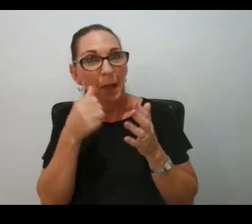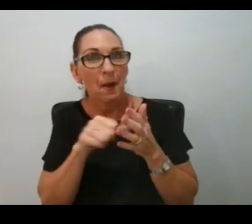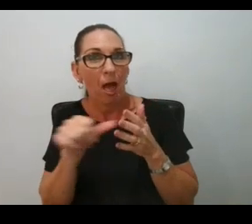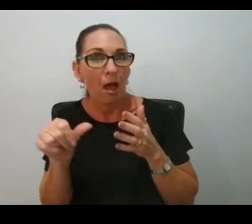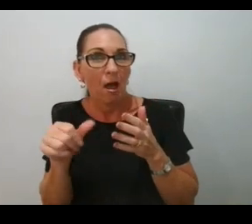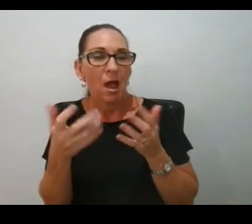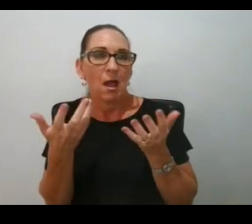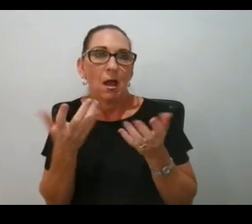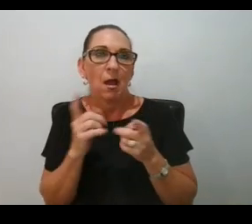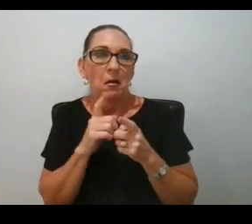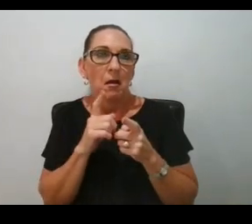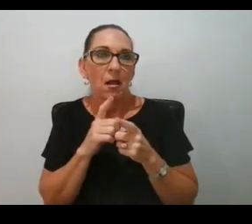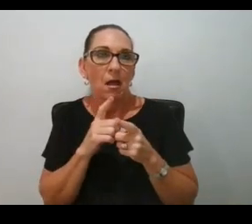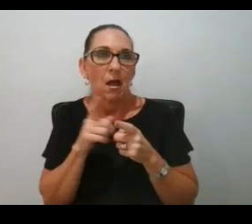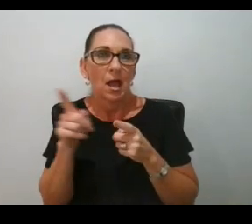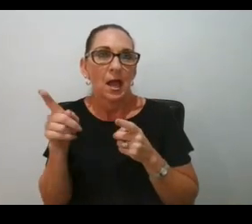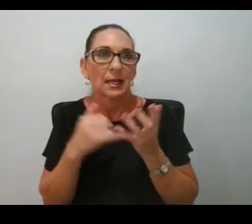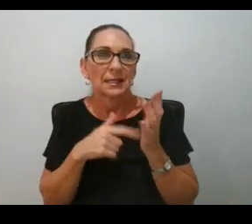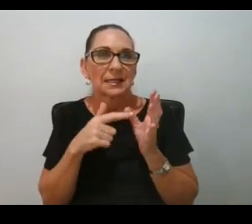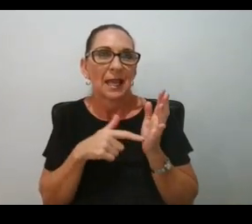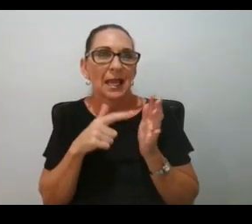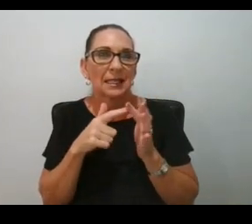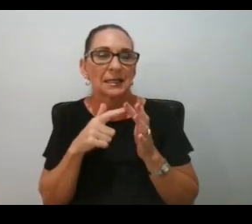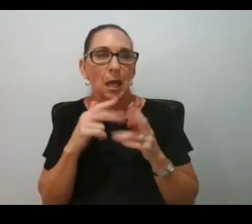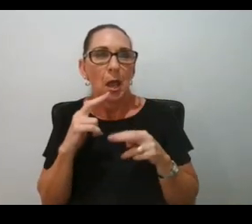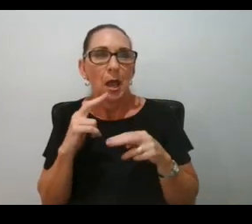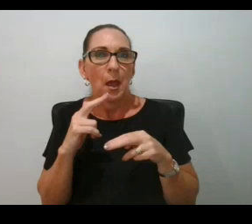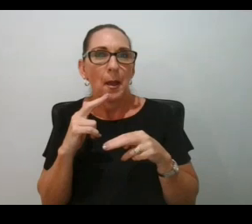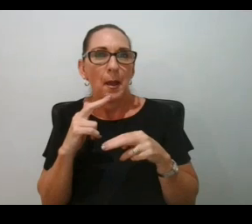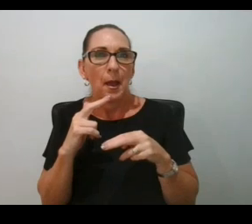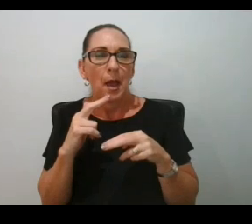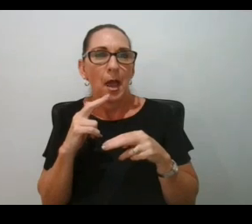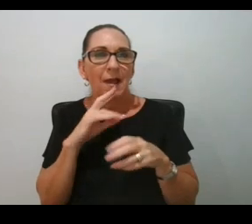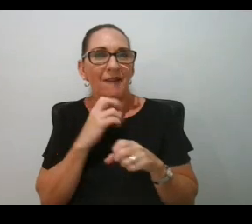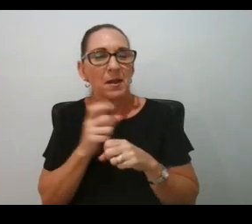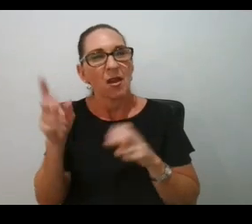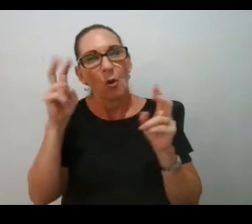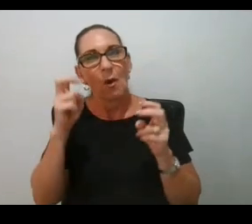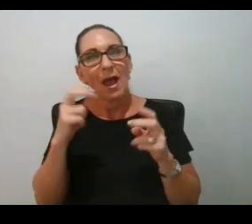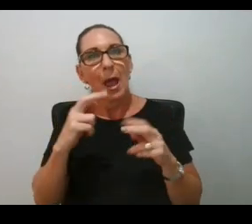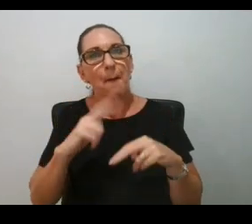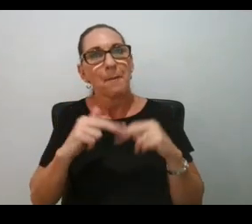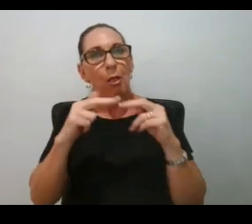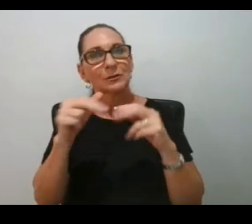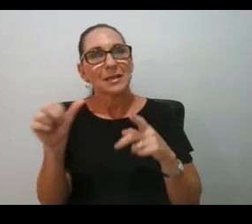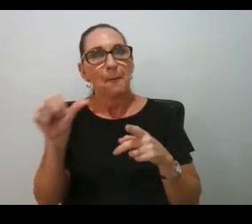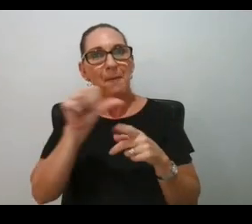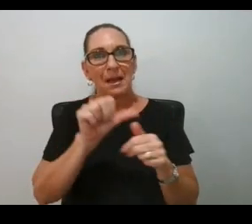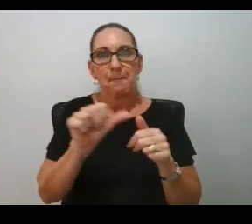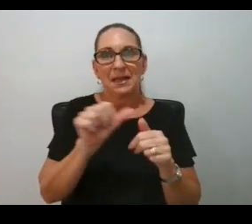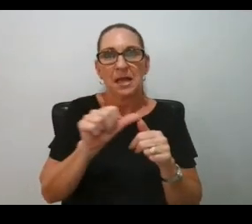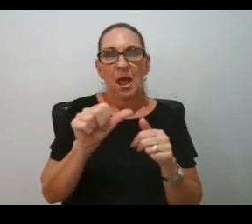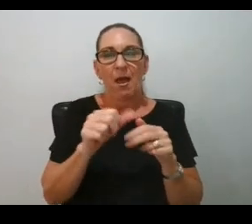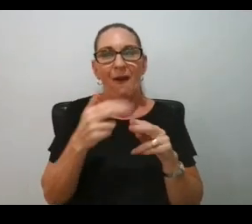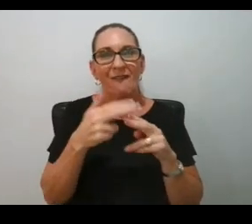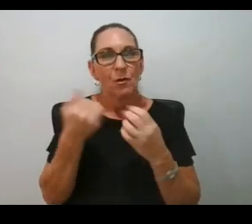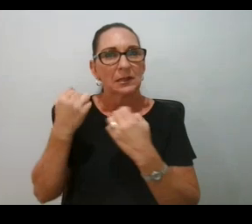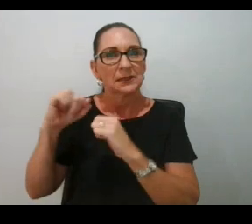the state government has a Build It Back Better scheme for improving flood resilience in houses in North